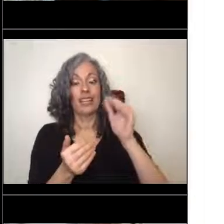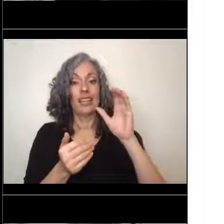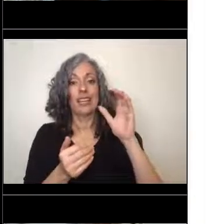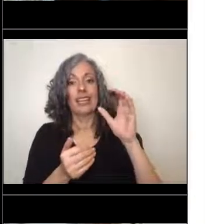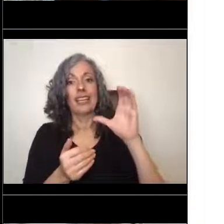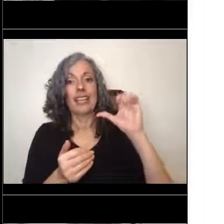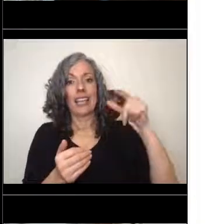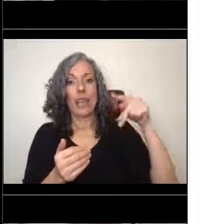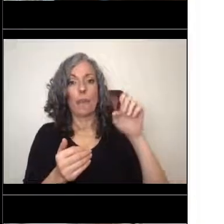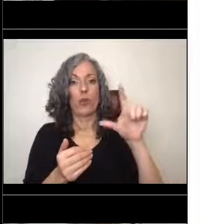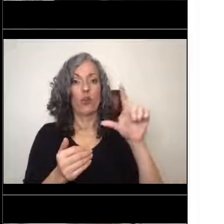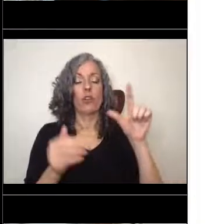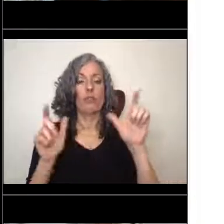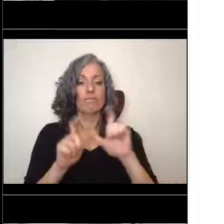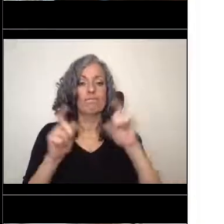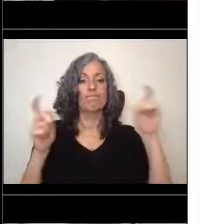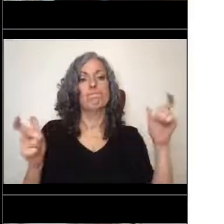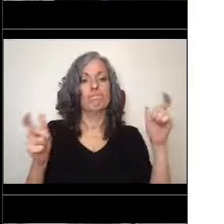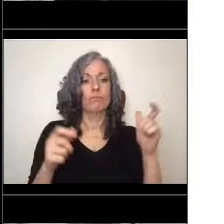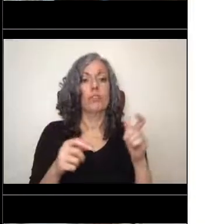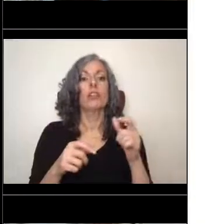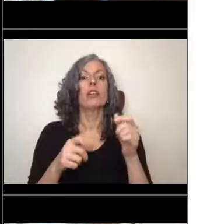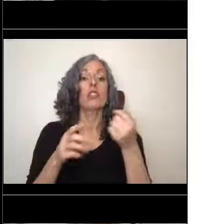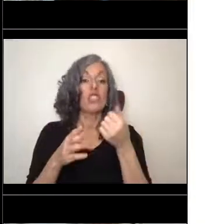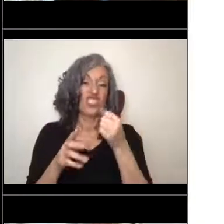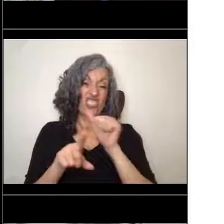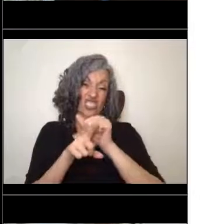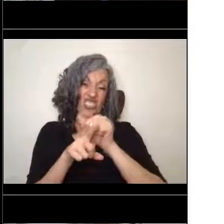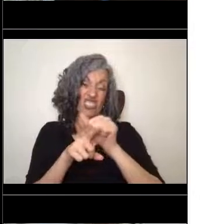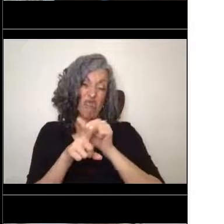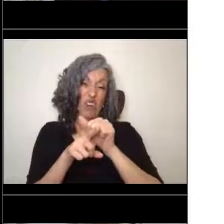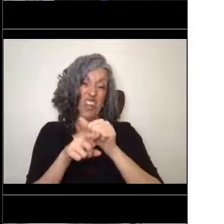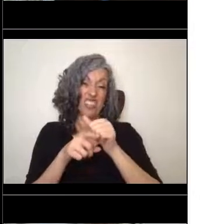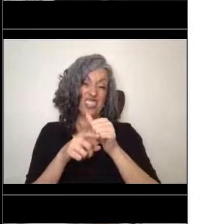year, we wanted to share some practices and efforts that both the department and the